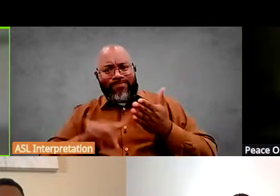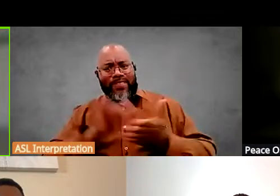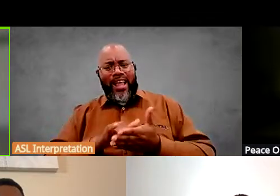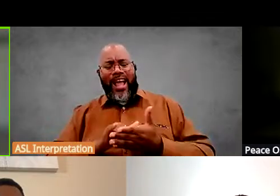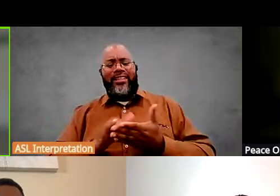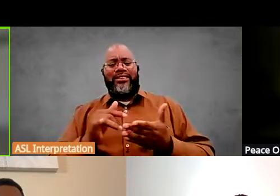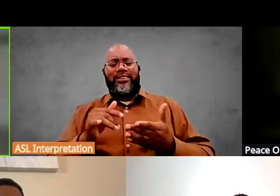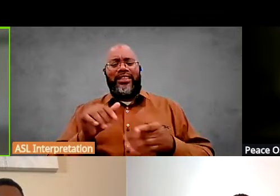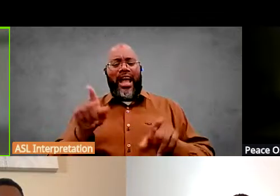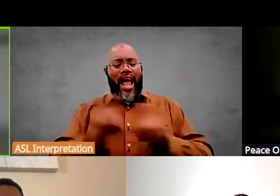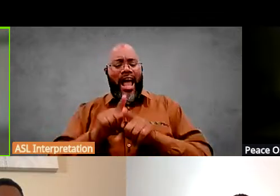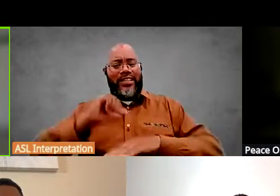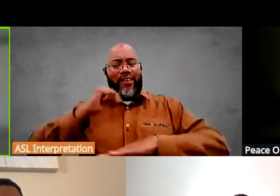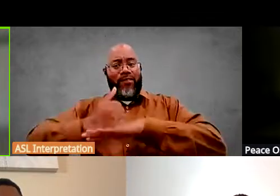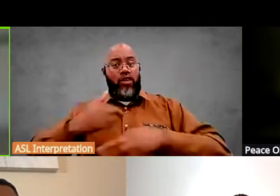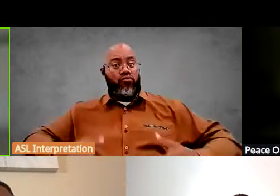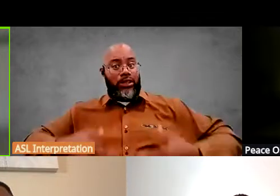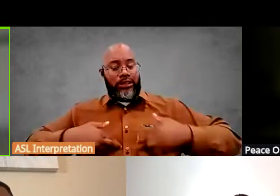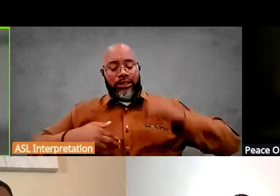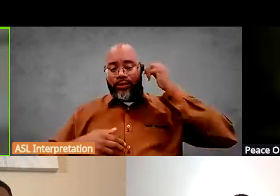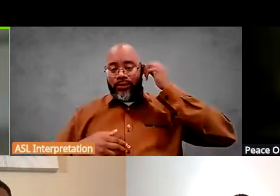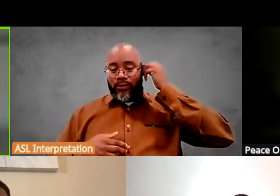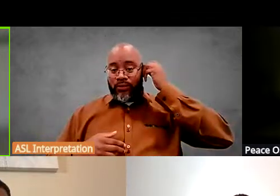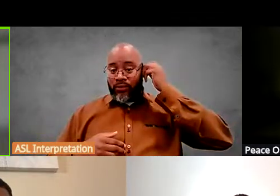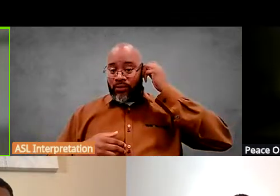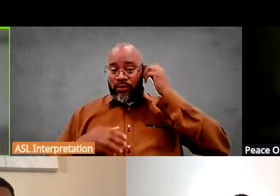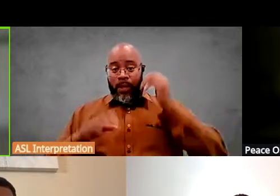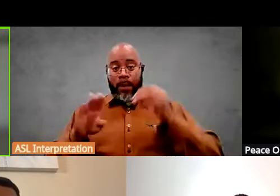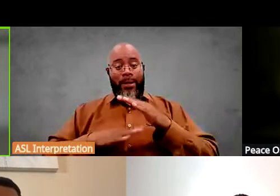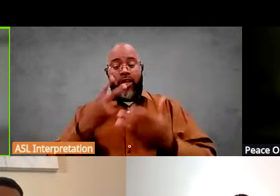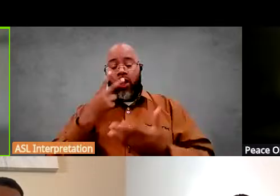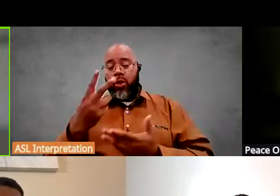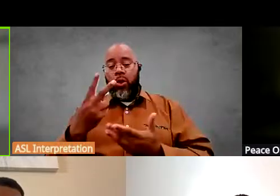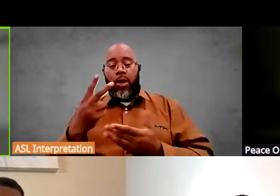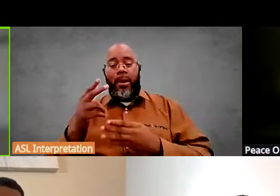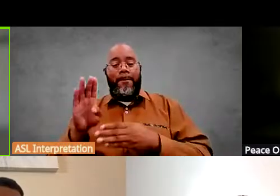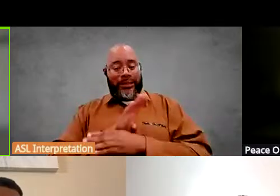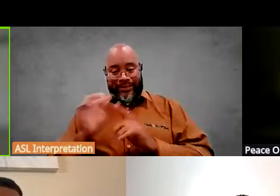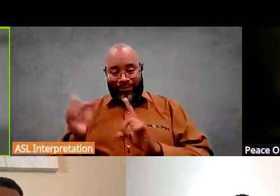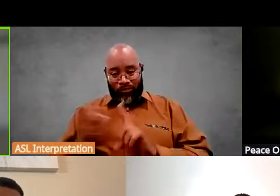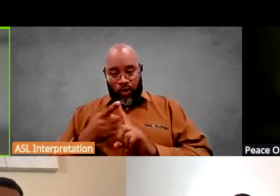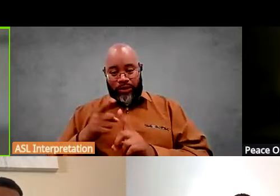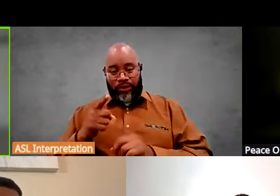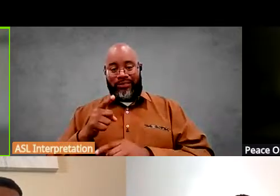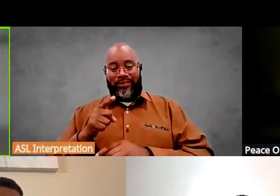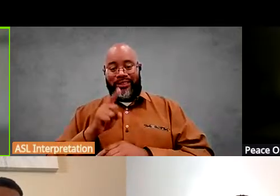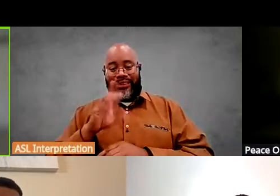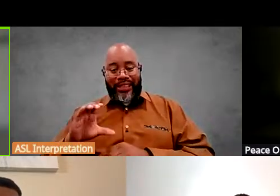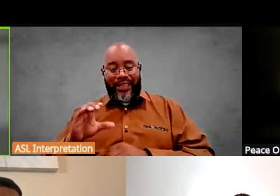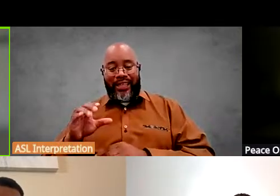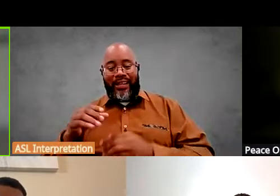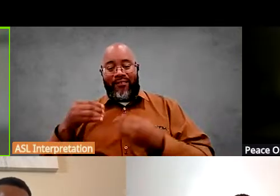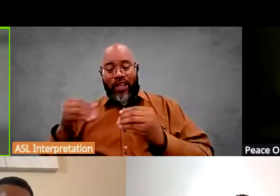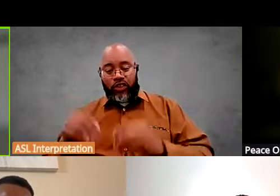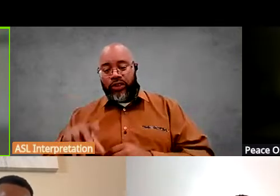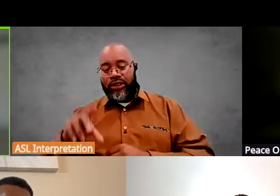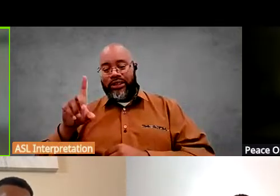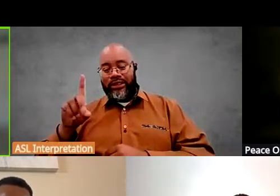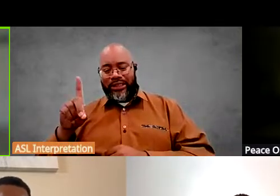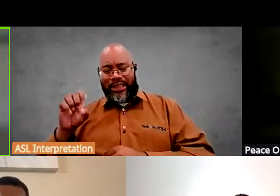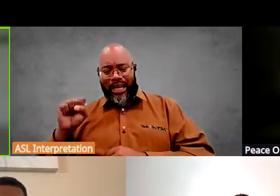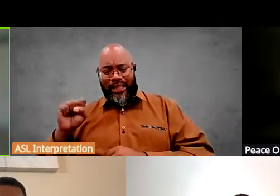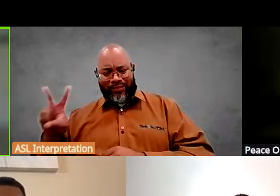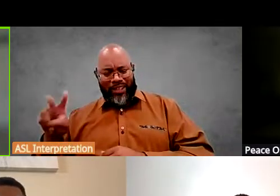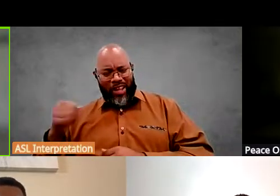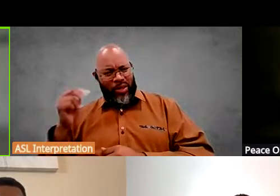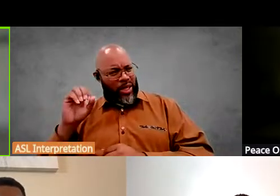residence or as basically look up Entrepreneur First, Zinc Ventures, DSV. There's another one in the UK. If you're